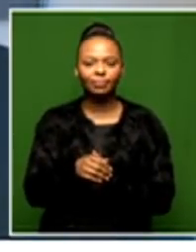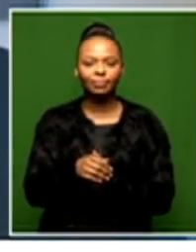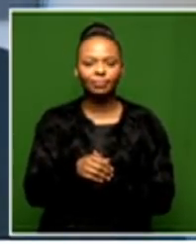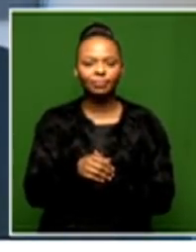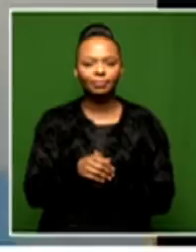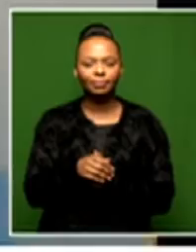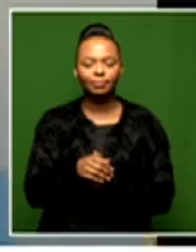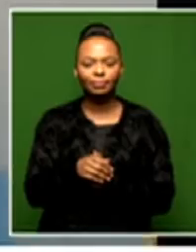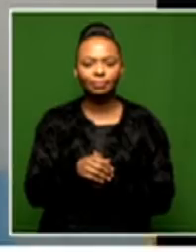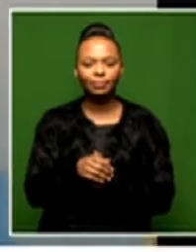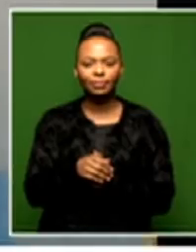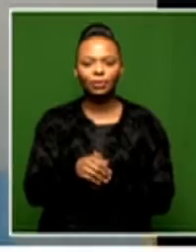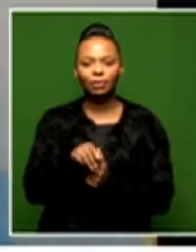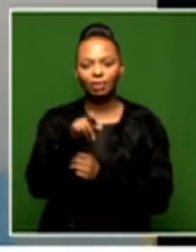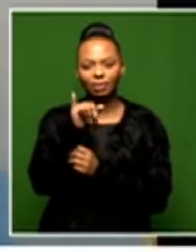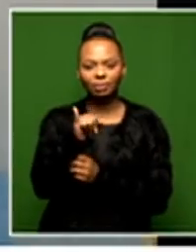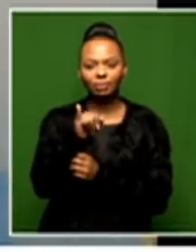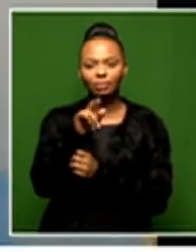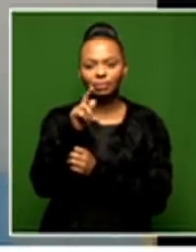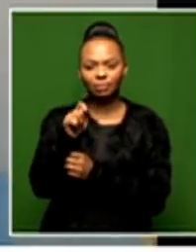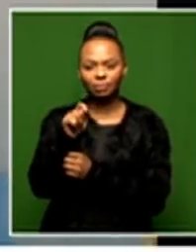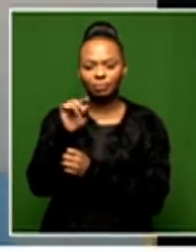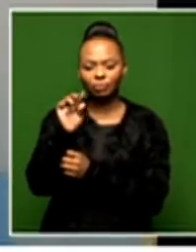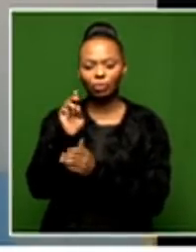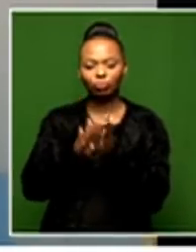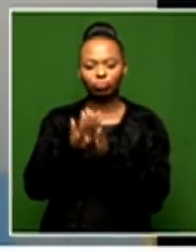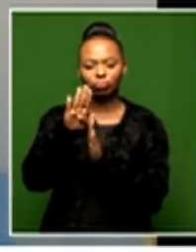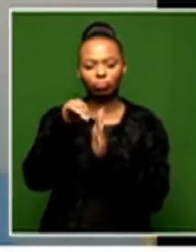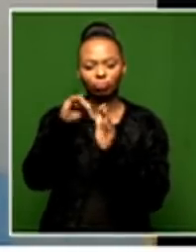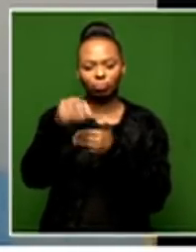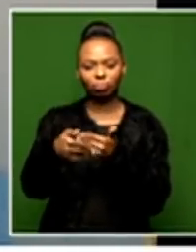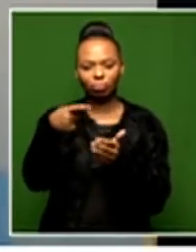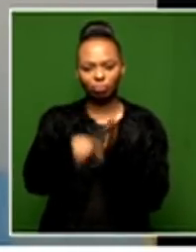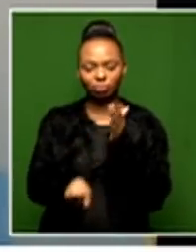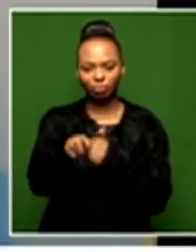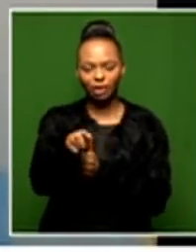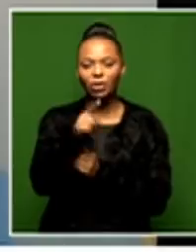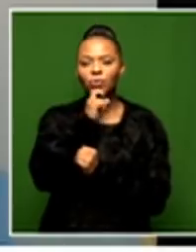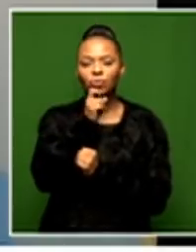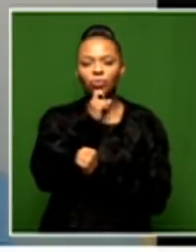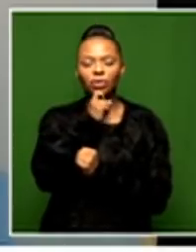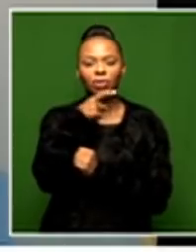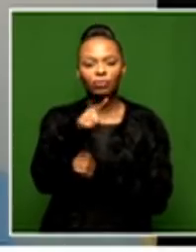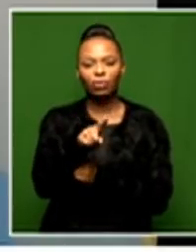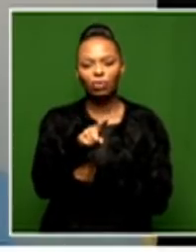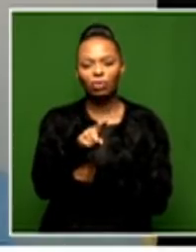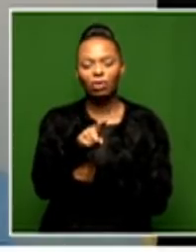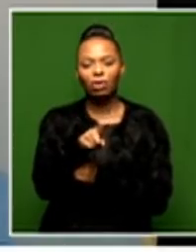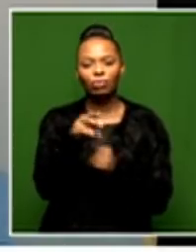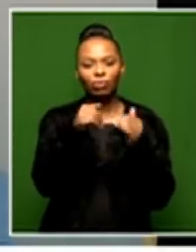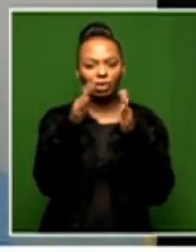Yes, the inclining block is an idea of for each increase in customer usage, say at residential